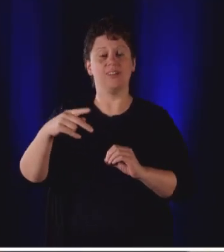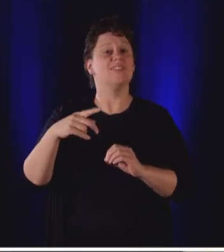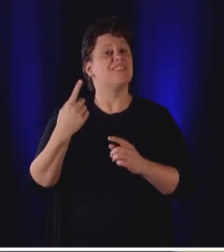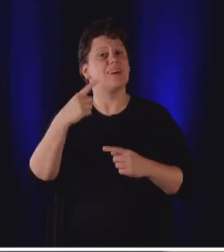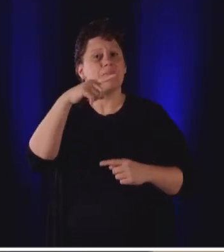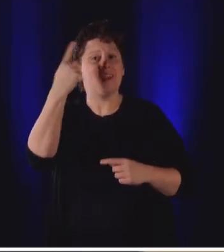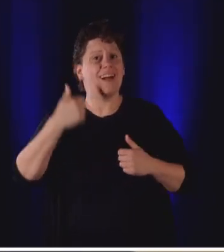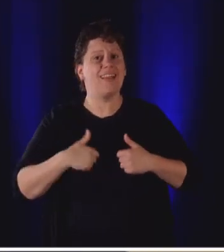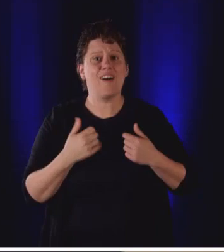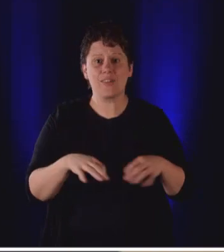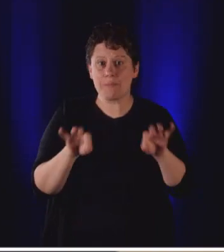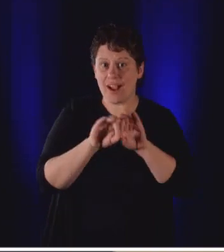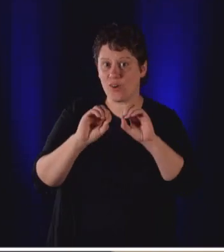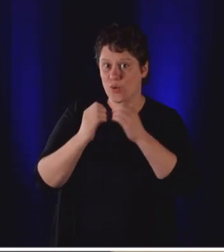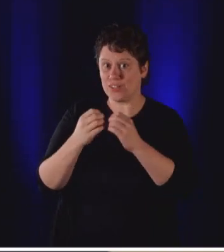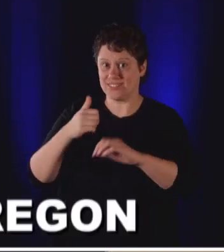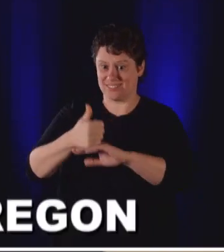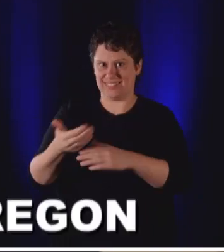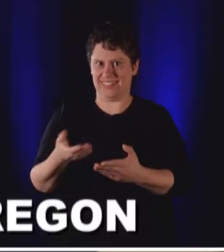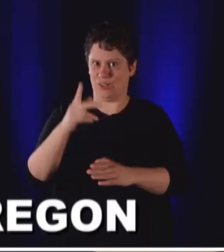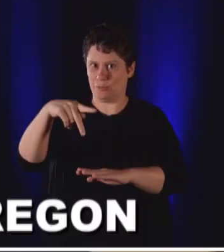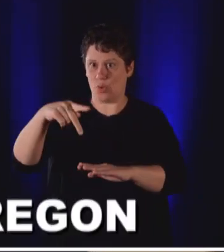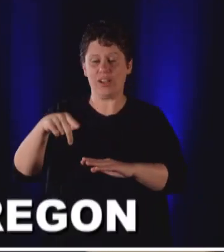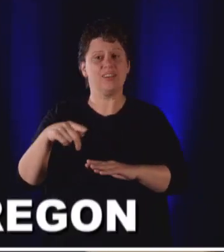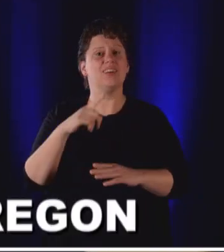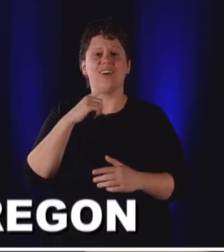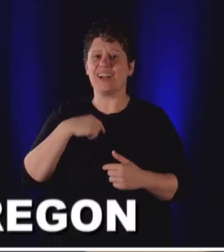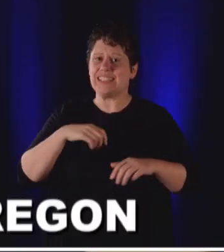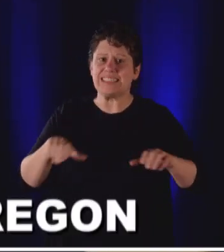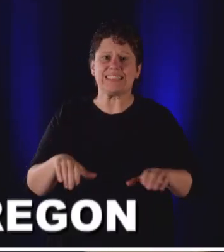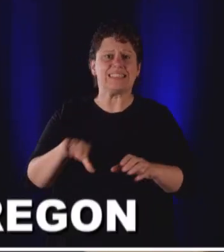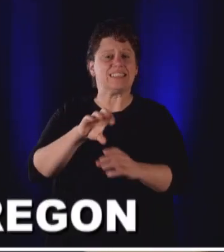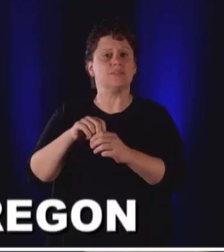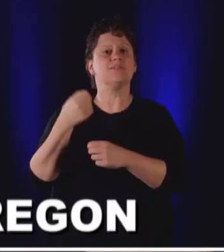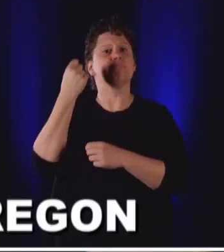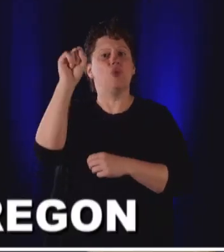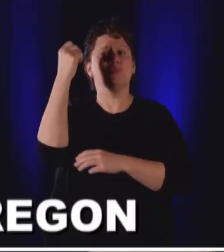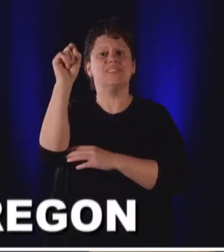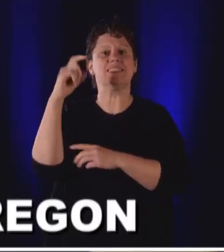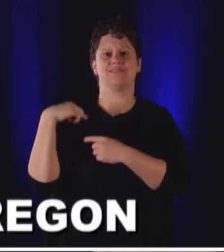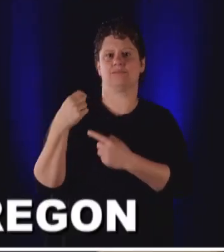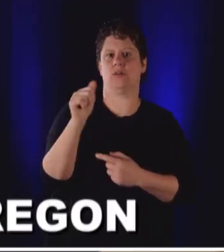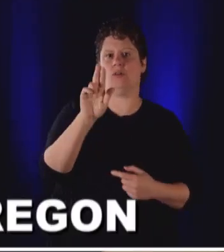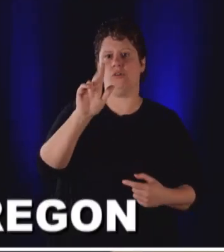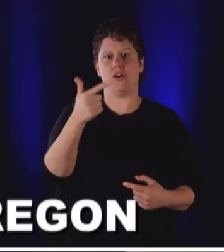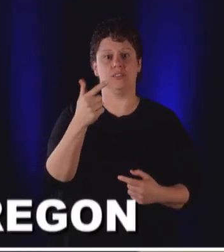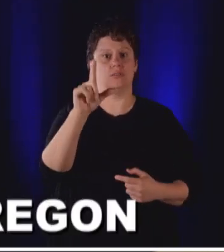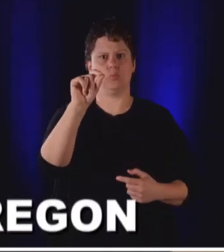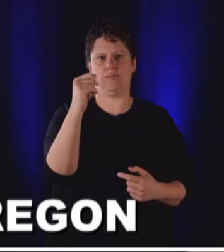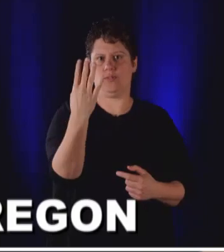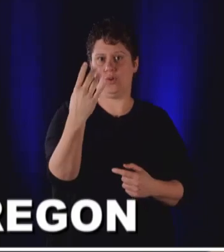We're extremely active. We've been protesting since August of 2014.